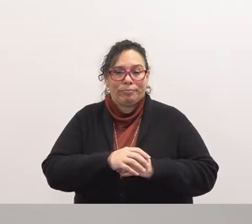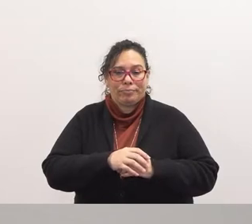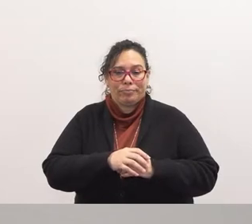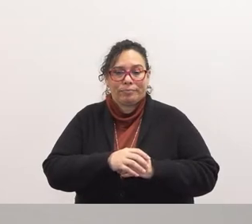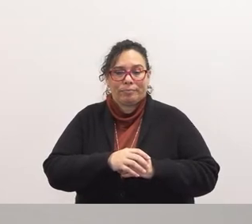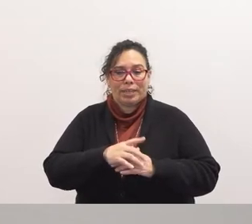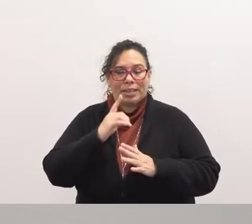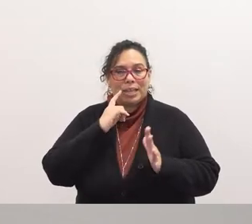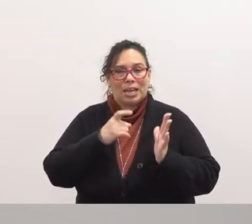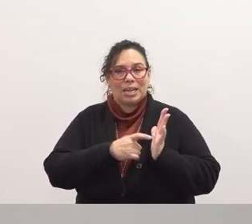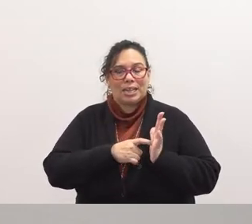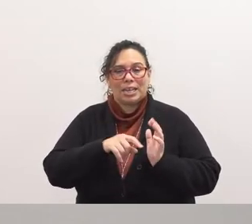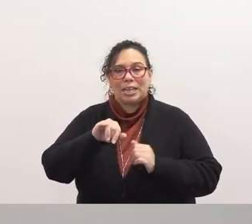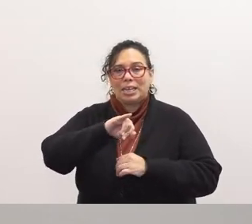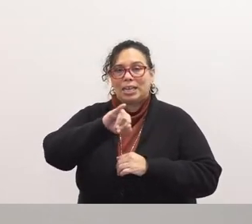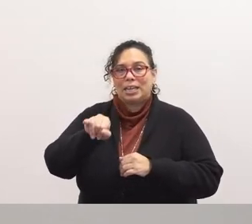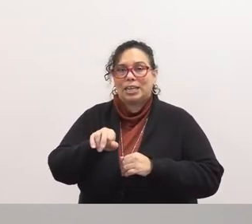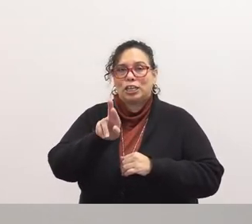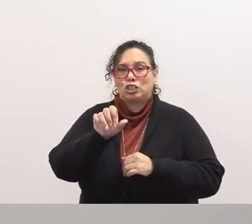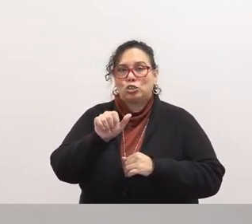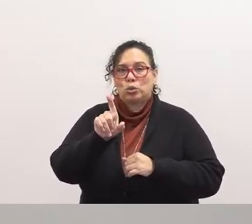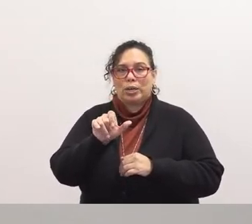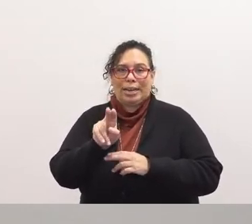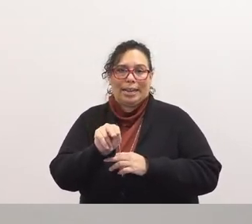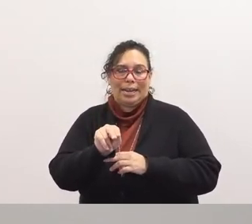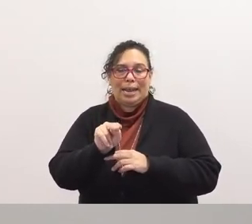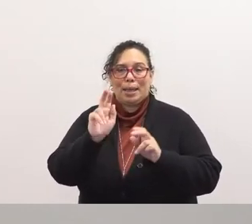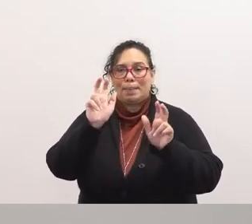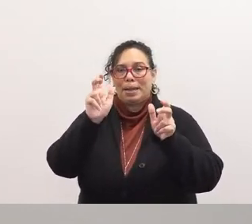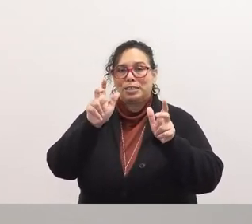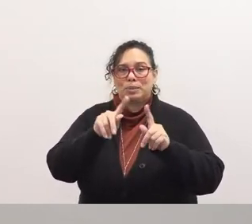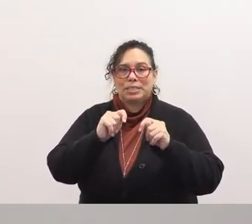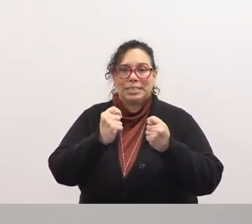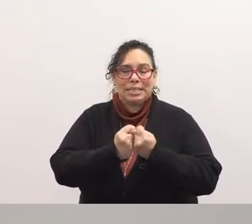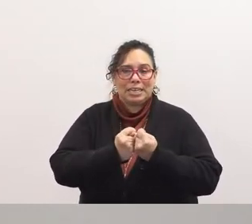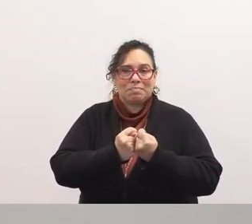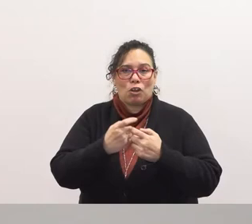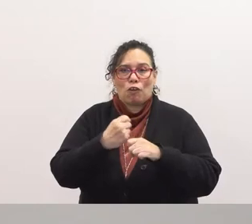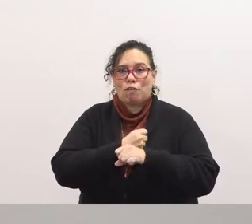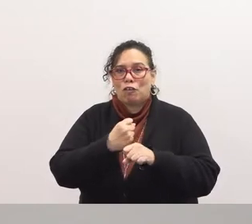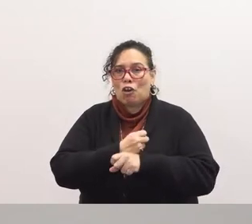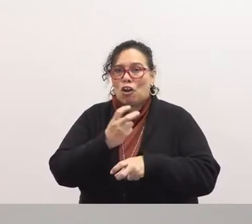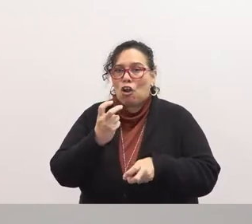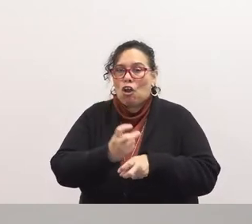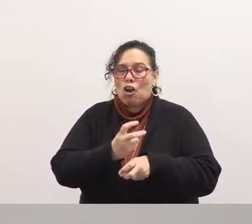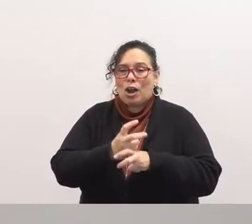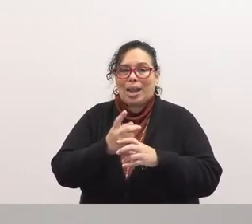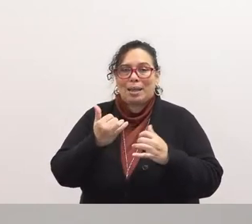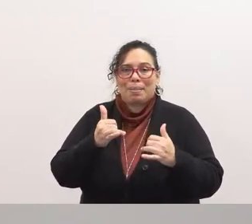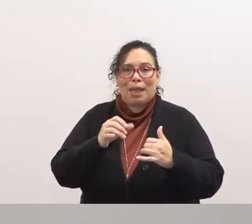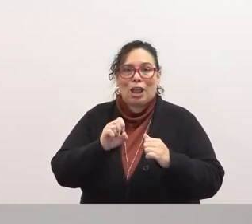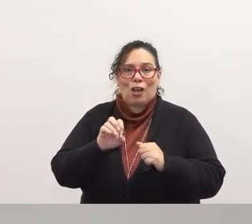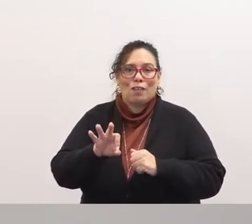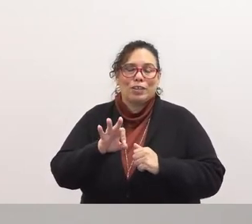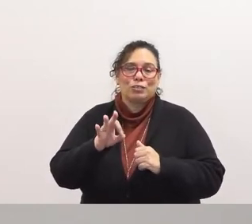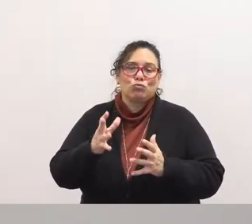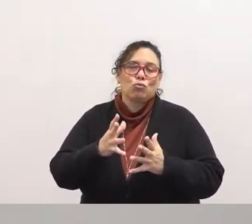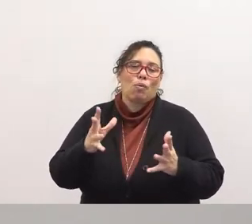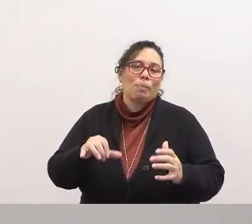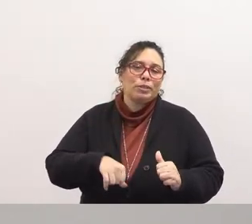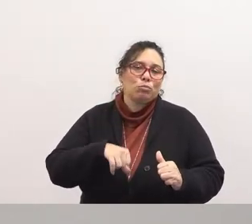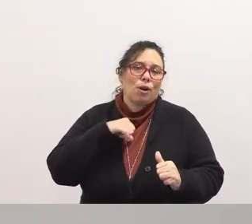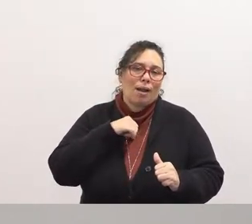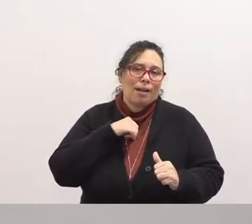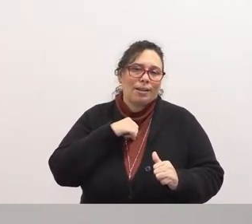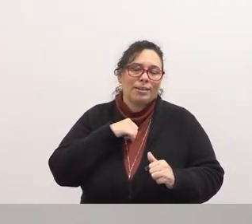to acknowledge the Jordan basketball team who fought hard in the playoffs and brought so much pride to